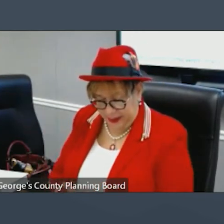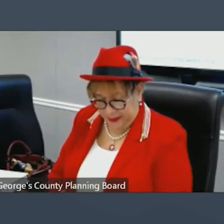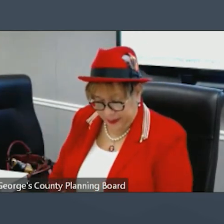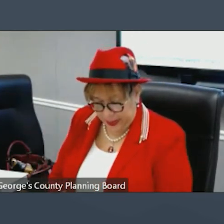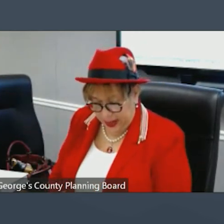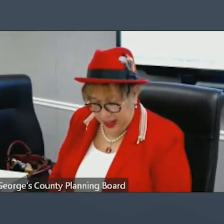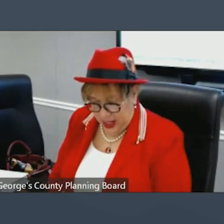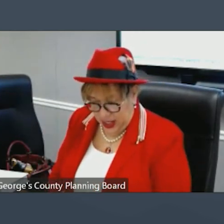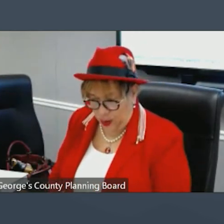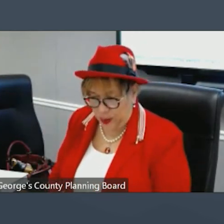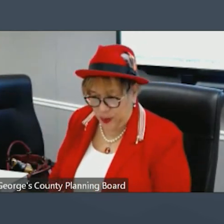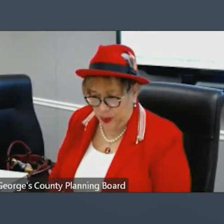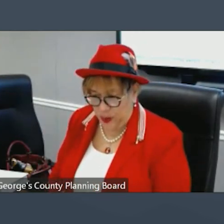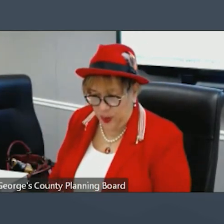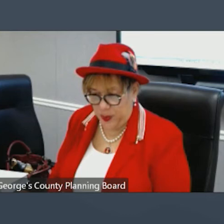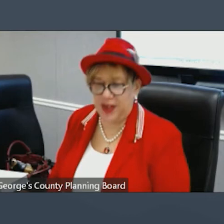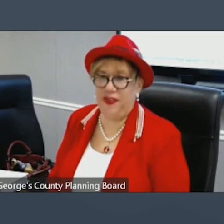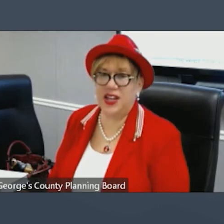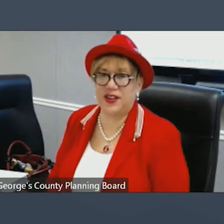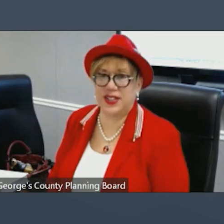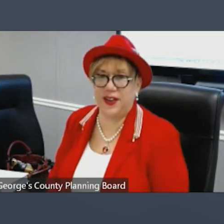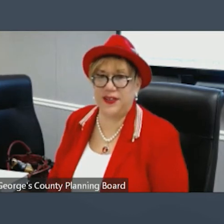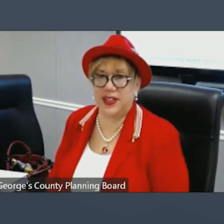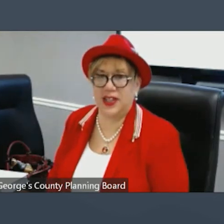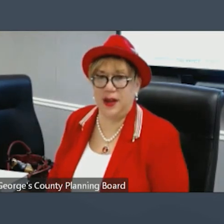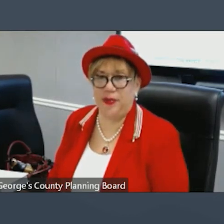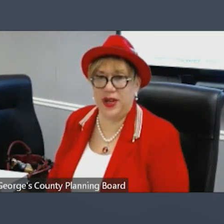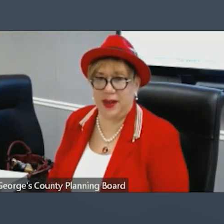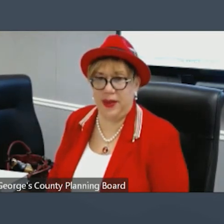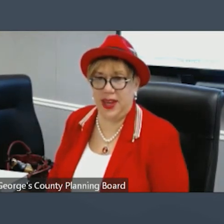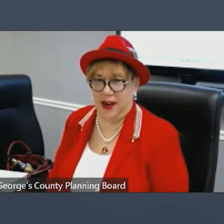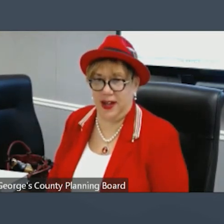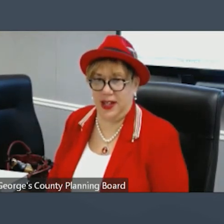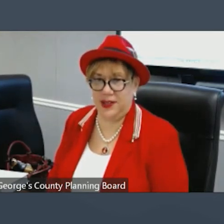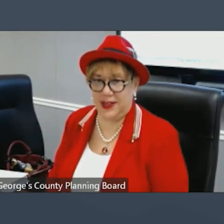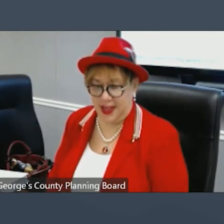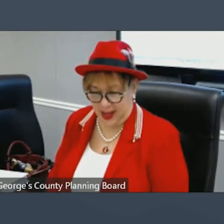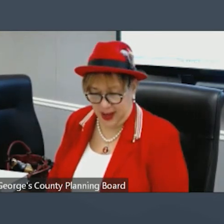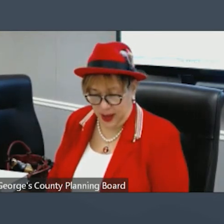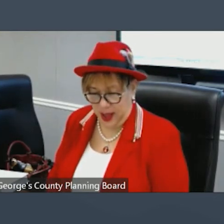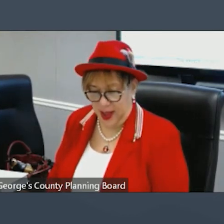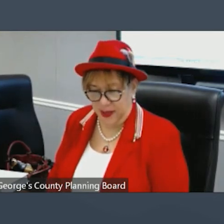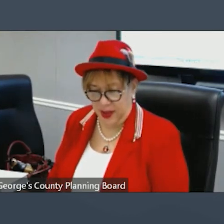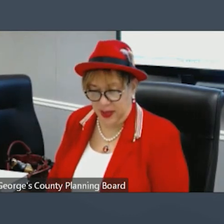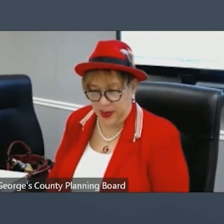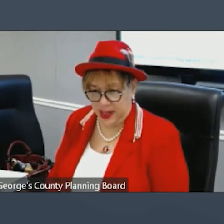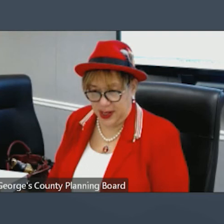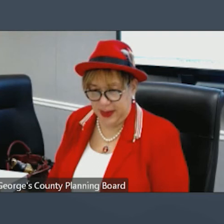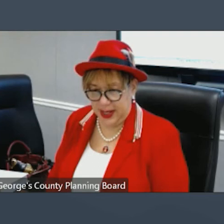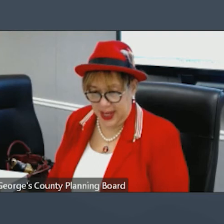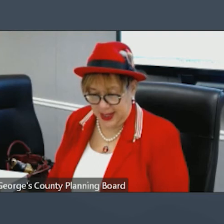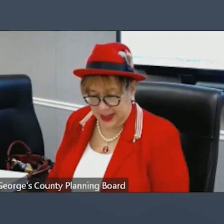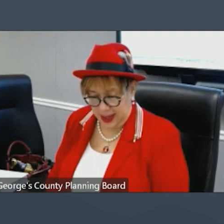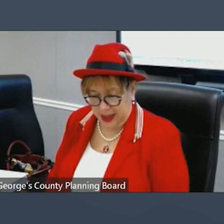but you know, we find ourselves in a predicament here, and let me just say that. And the